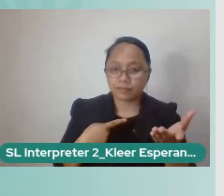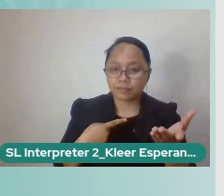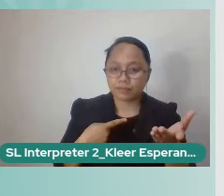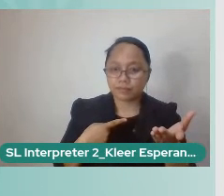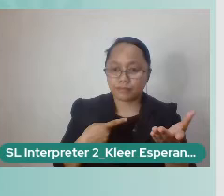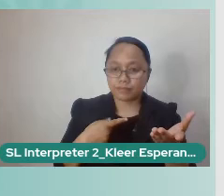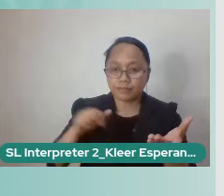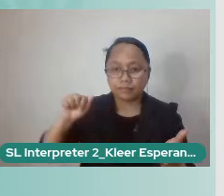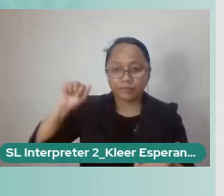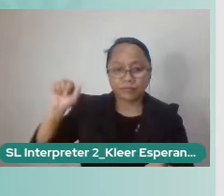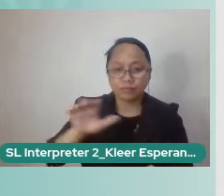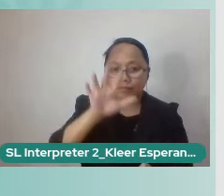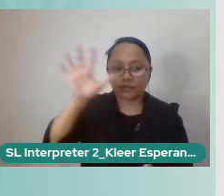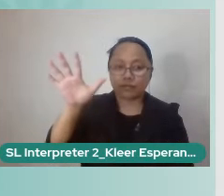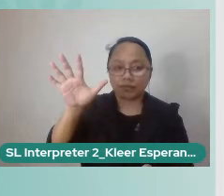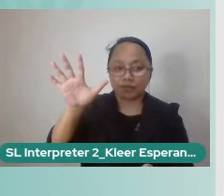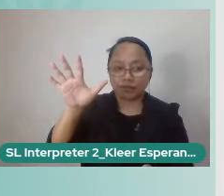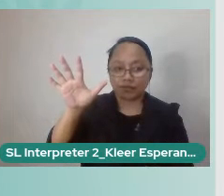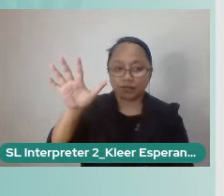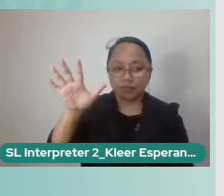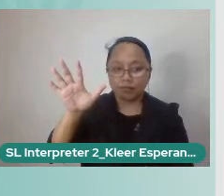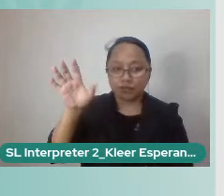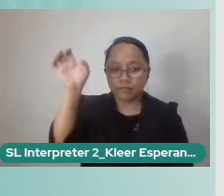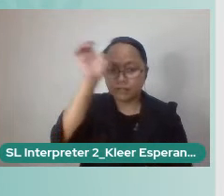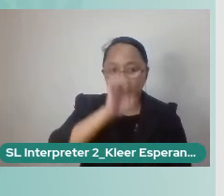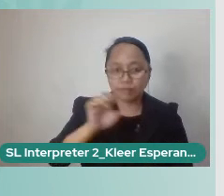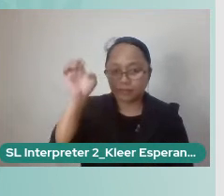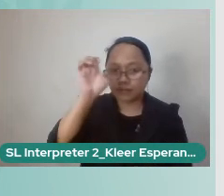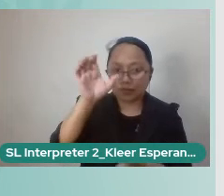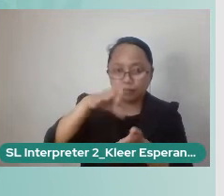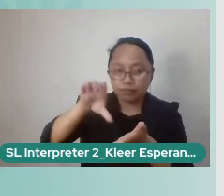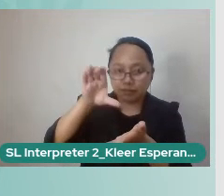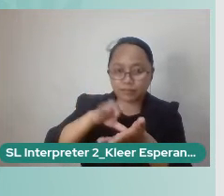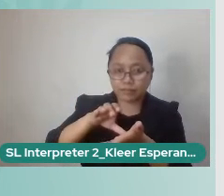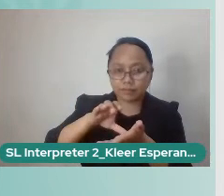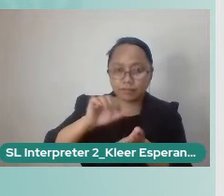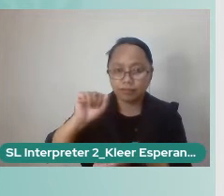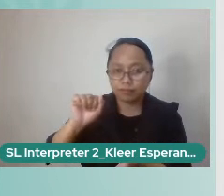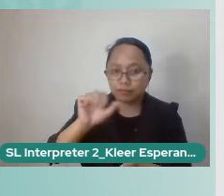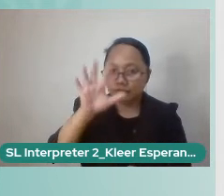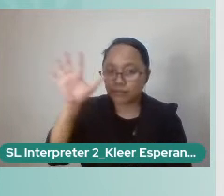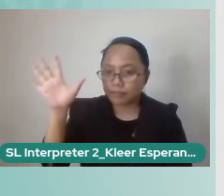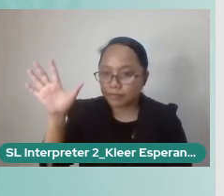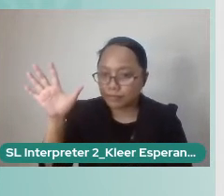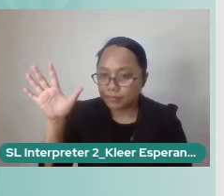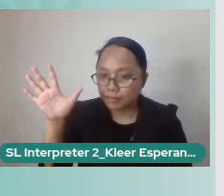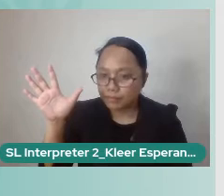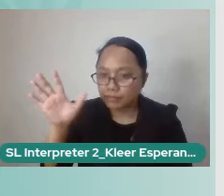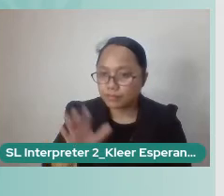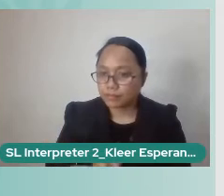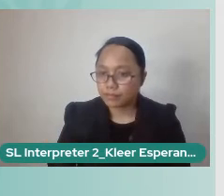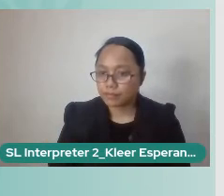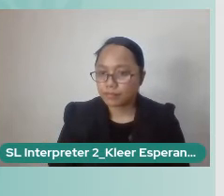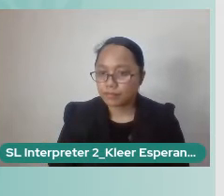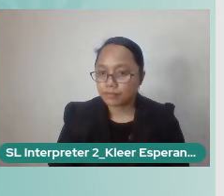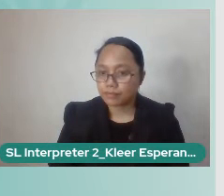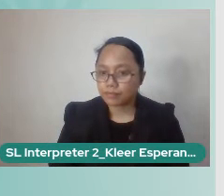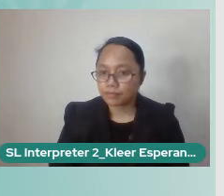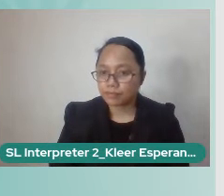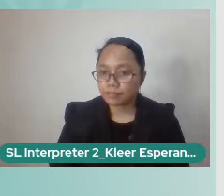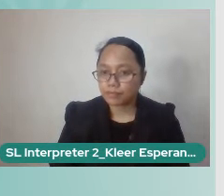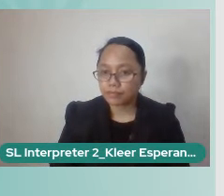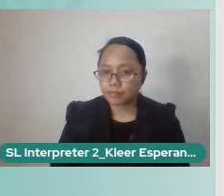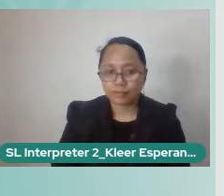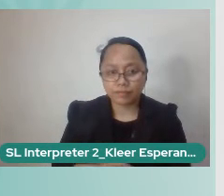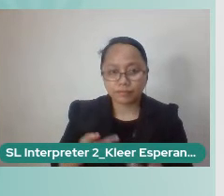cervical cancers per 100,000 women per annum. And as we run the simulation, you'll see how this is expected